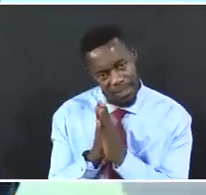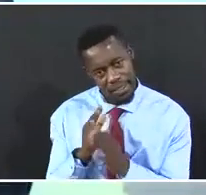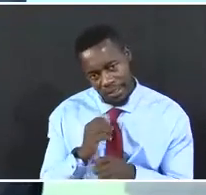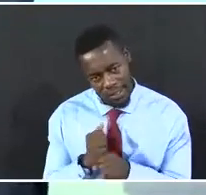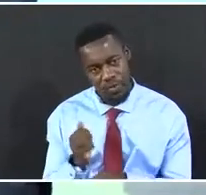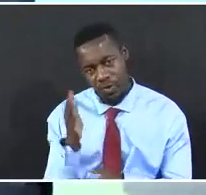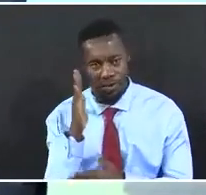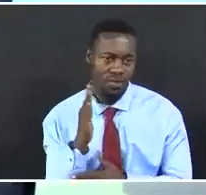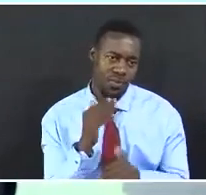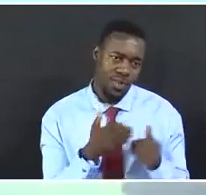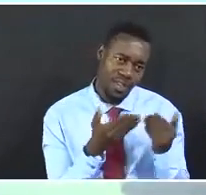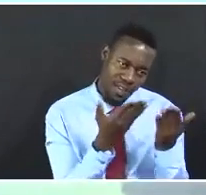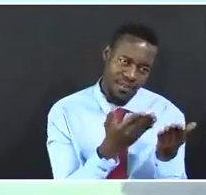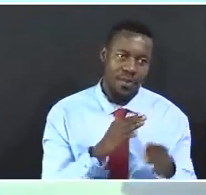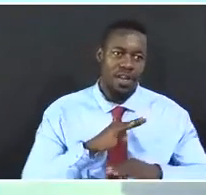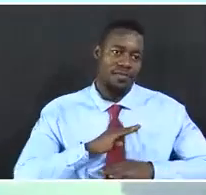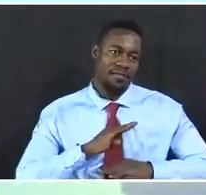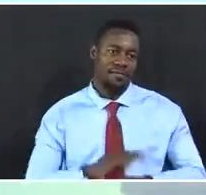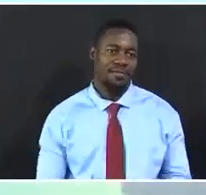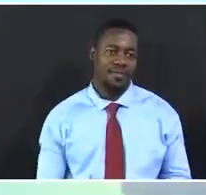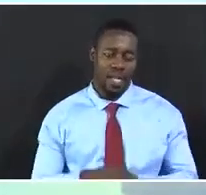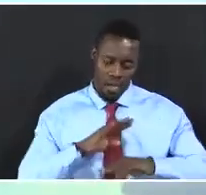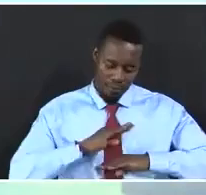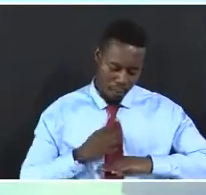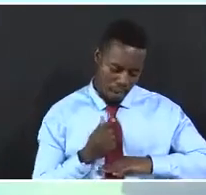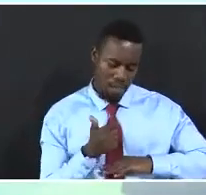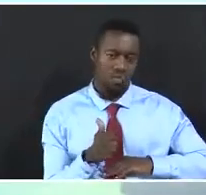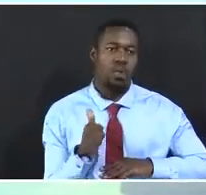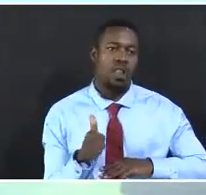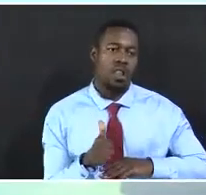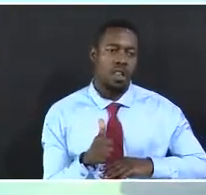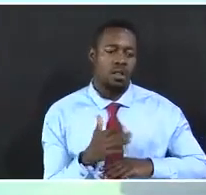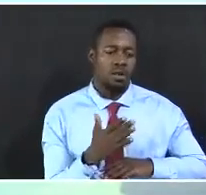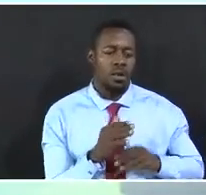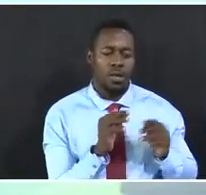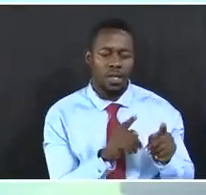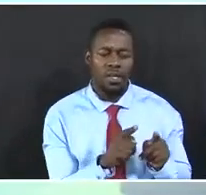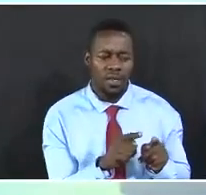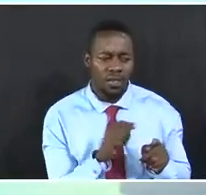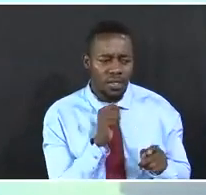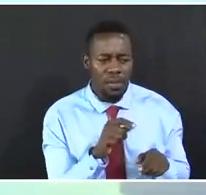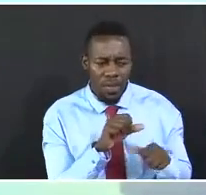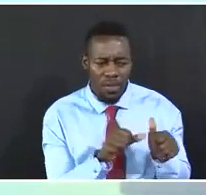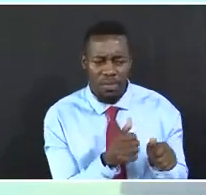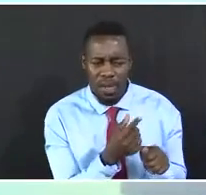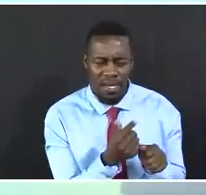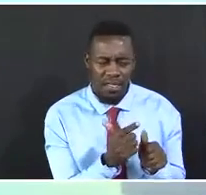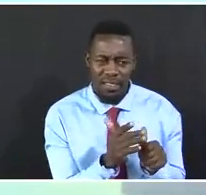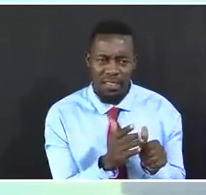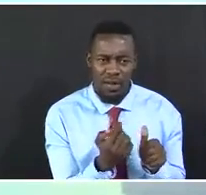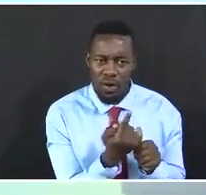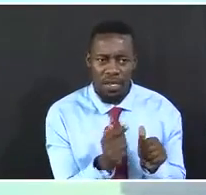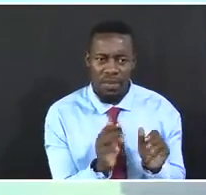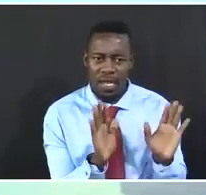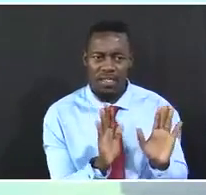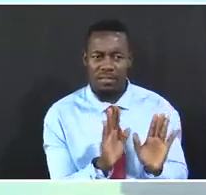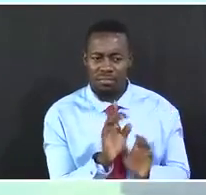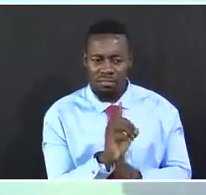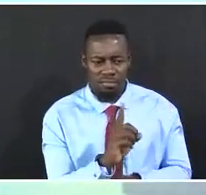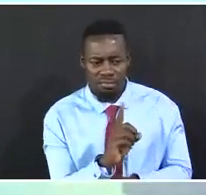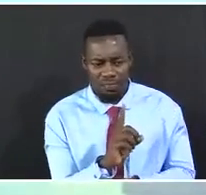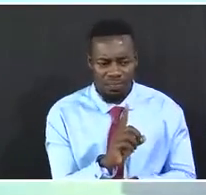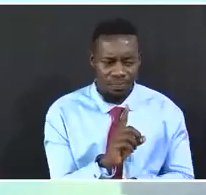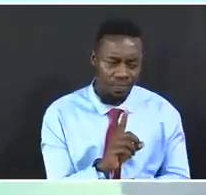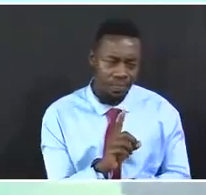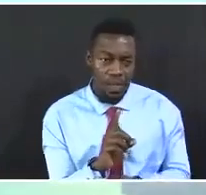But again, it's not just about having money for it to be an idol. It's not that you must have